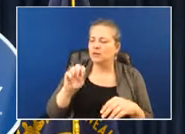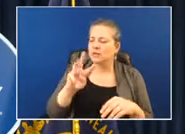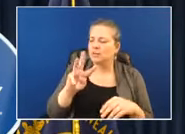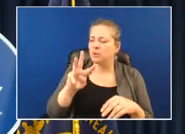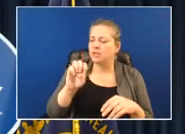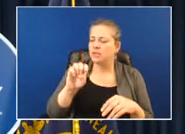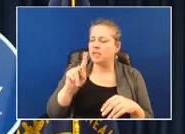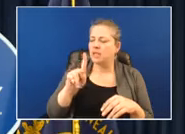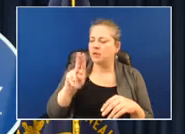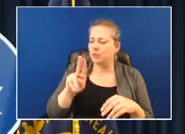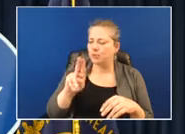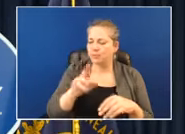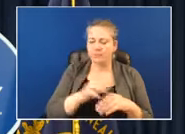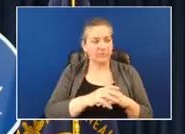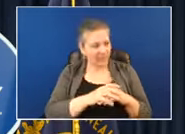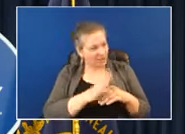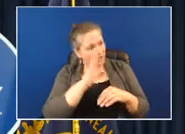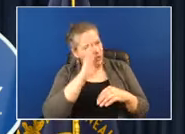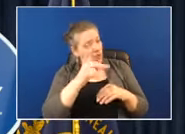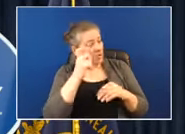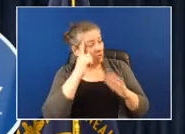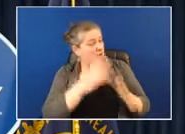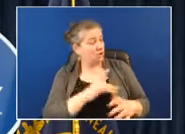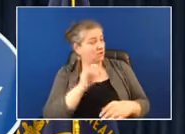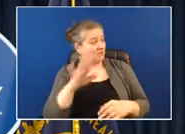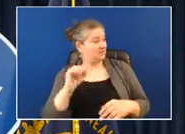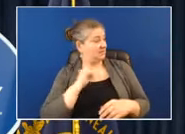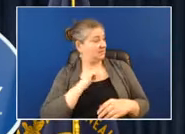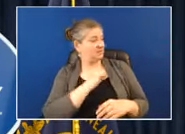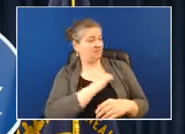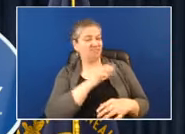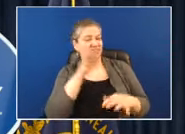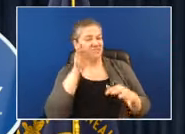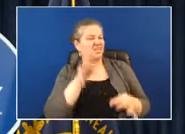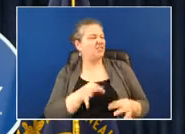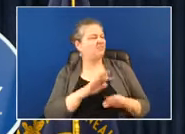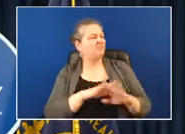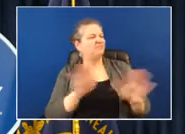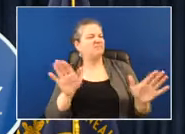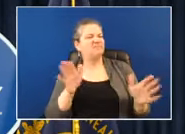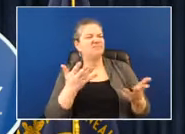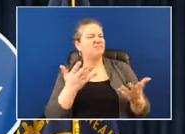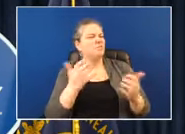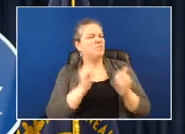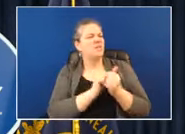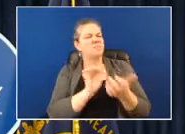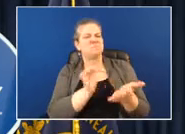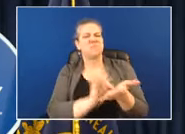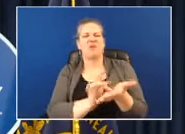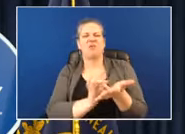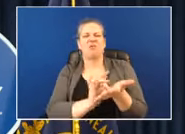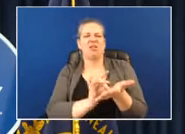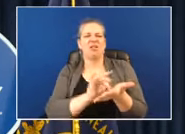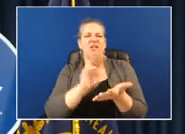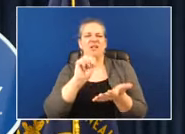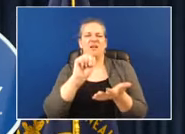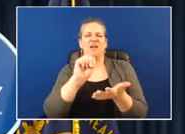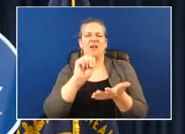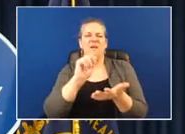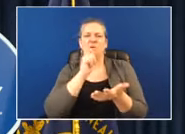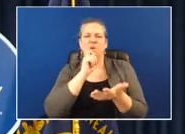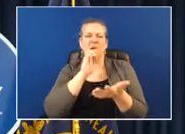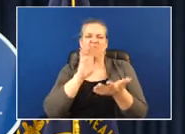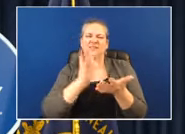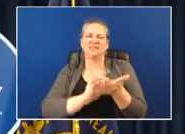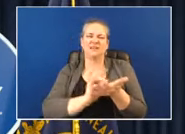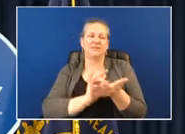Hi, Governor. If the Senate decides not to move forward with medical marijuana, is there anything you can do by executive order to make it